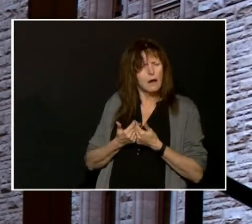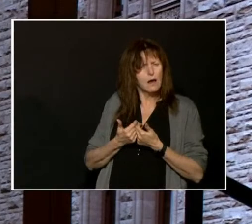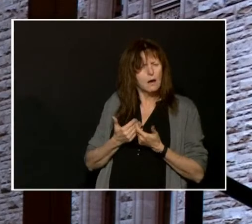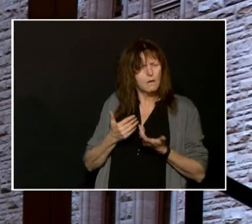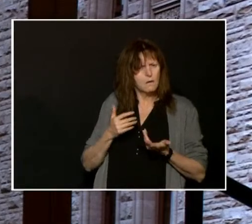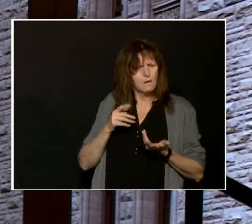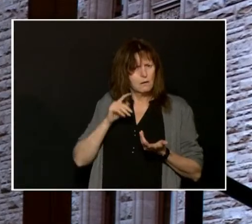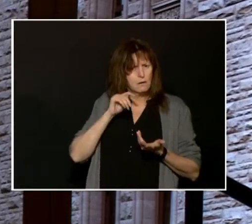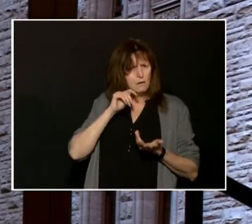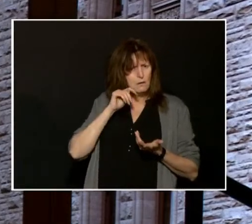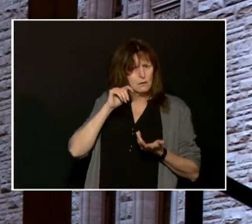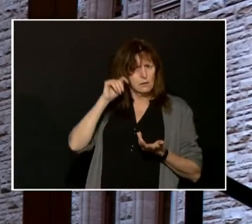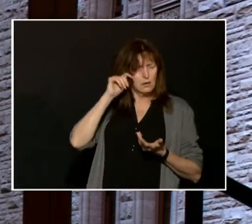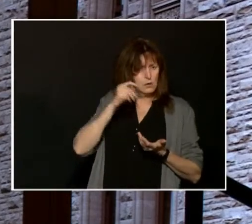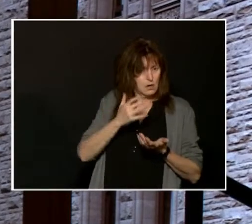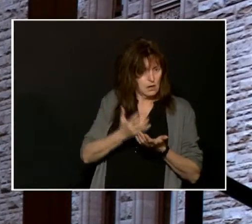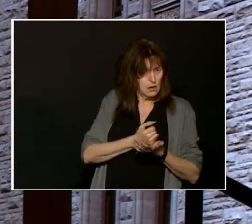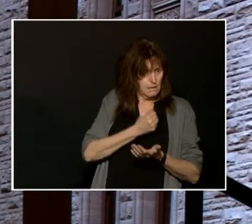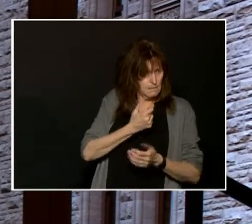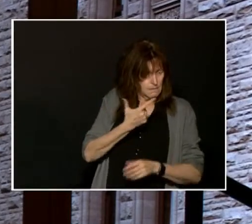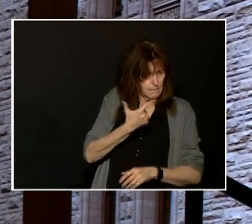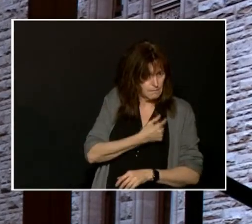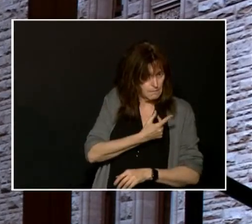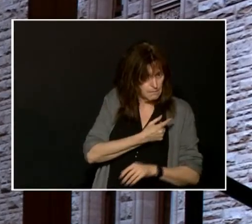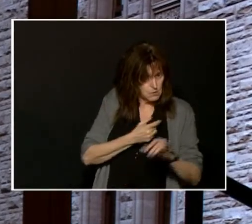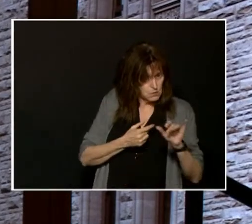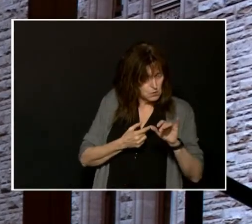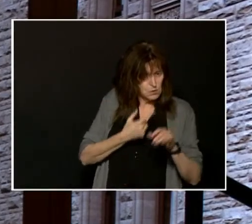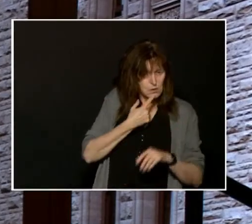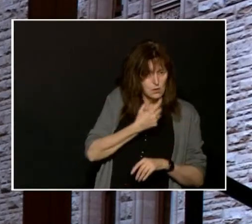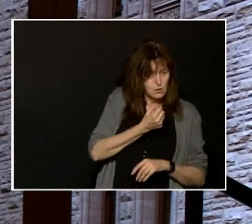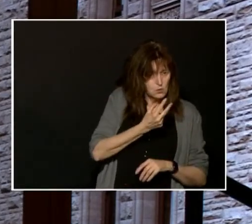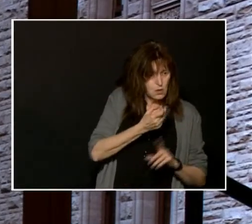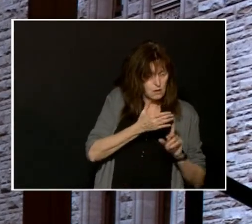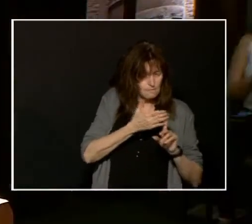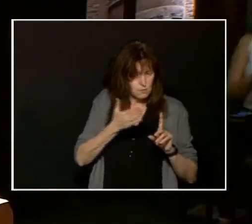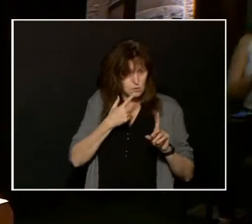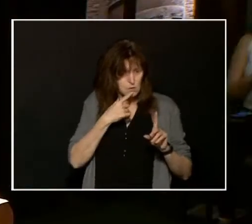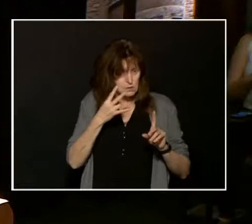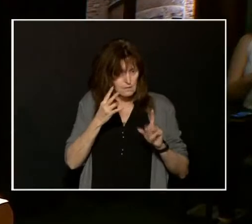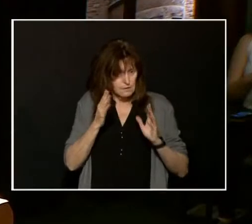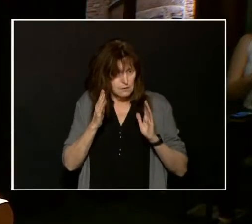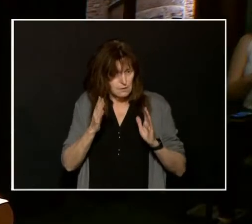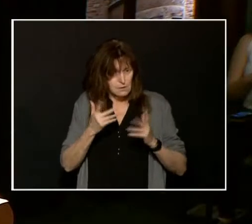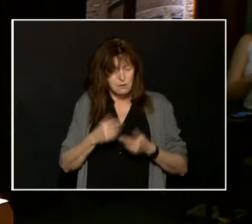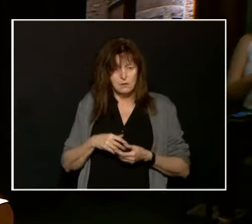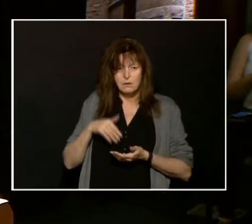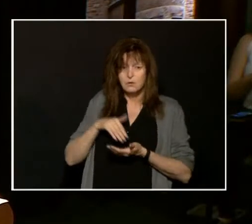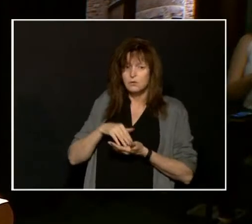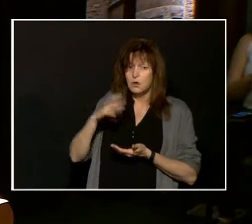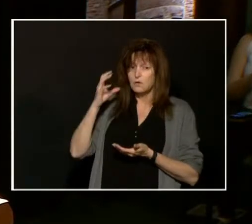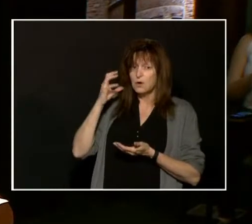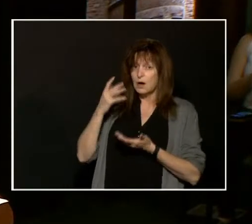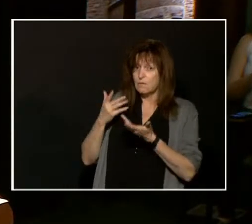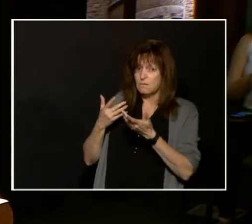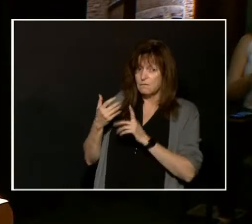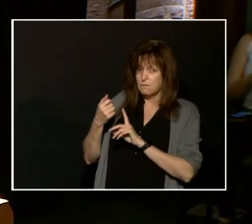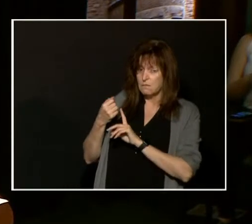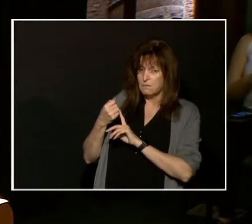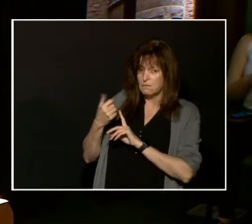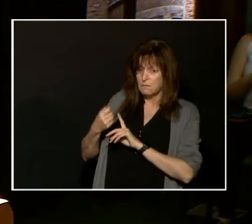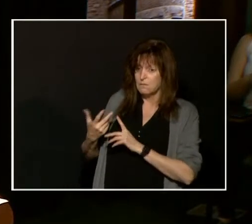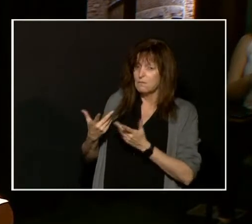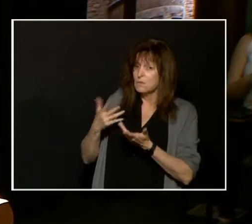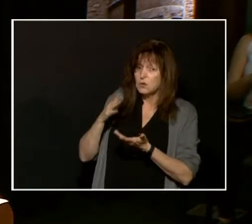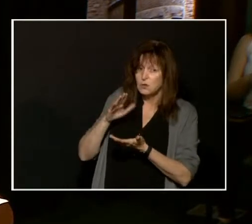the 12 to 17-year-olds. But I'll ask Dr. Brown to comment on, again, maybe some clarification of how does school opening